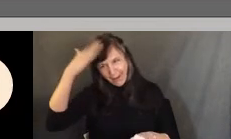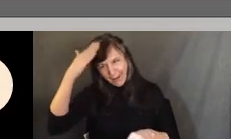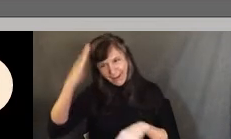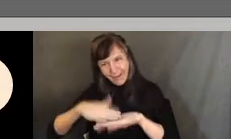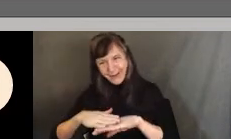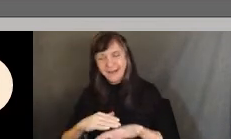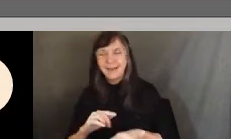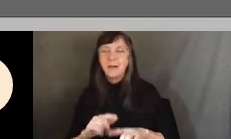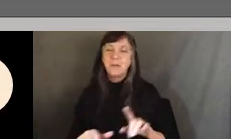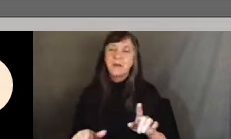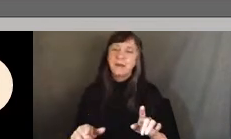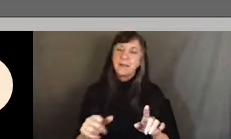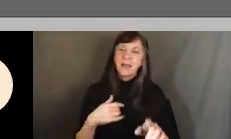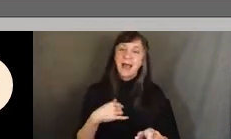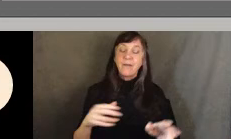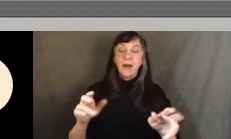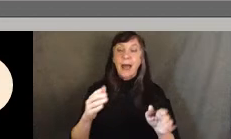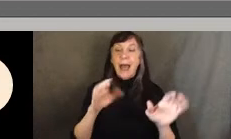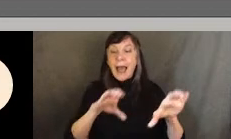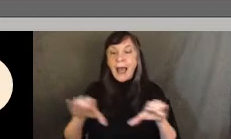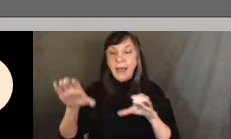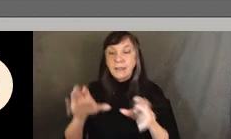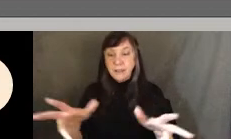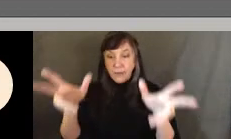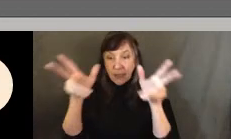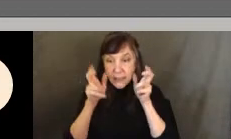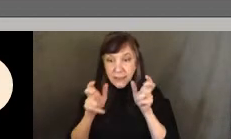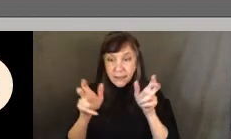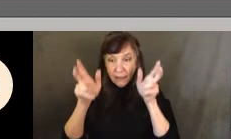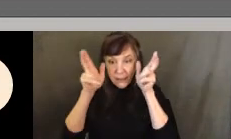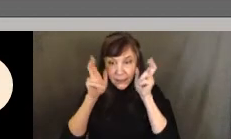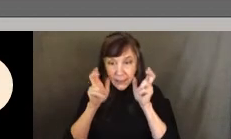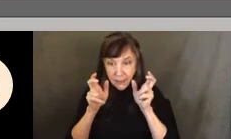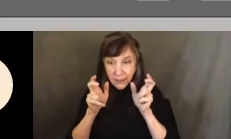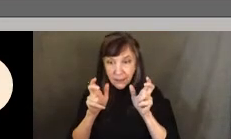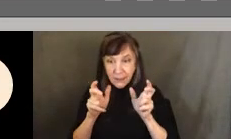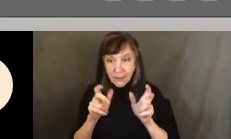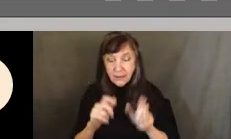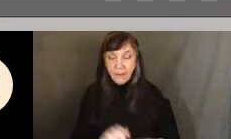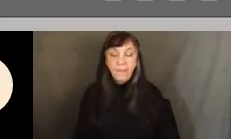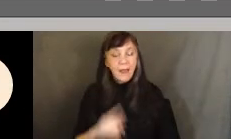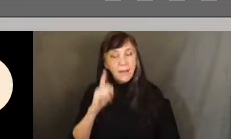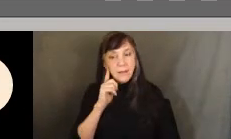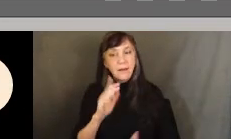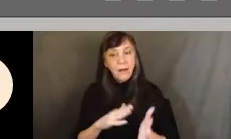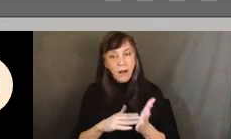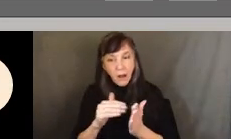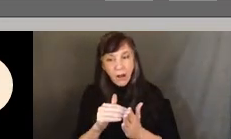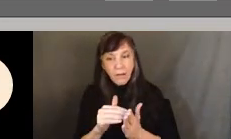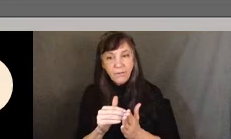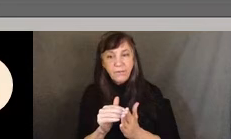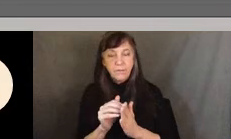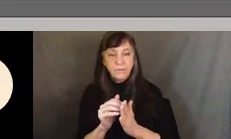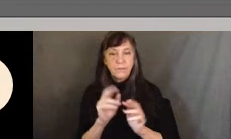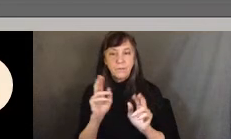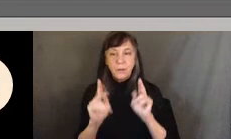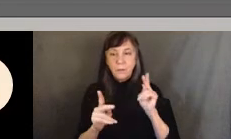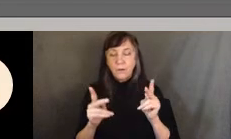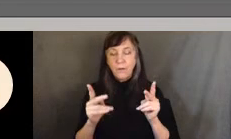abilities to have active listening. I think so often we